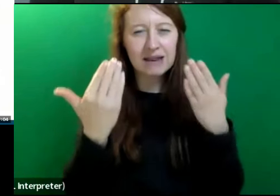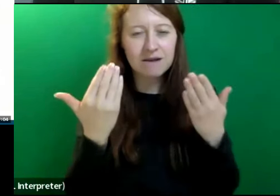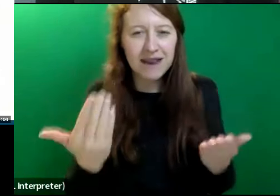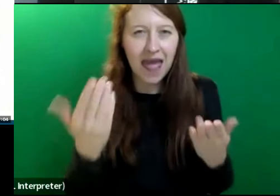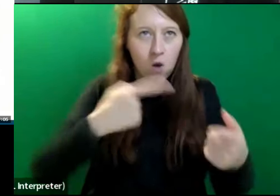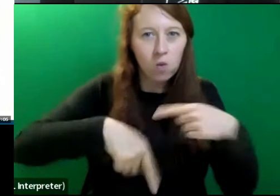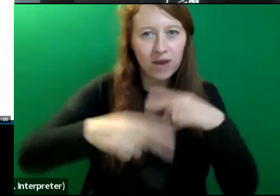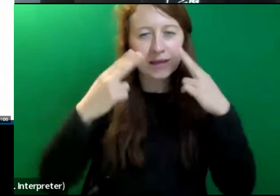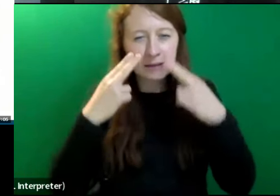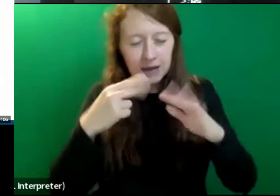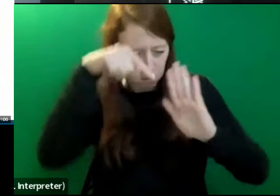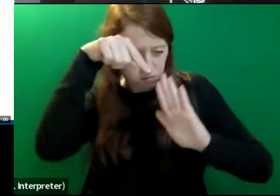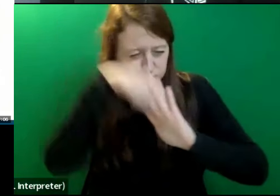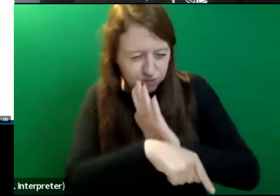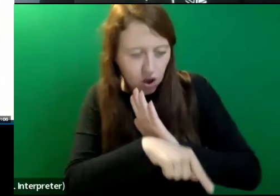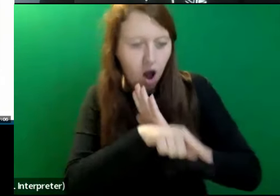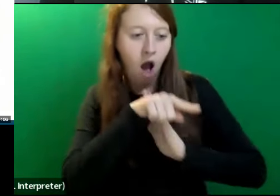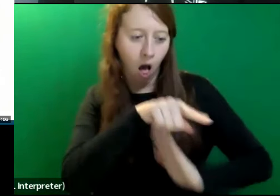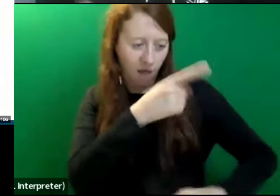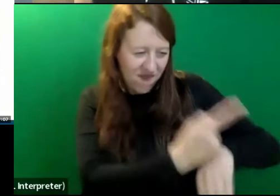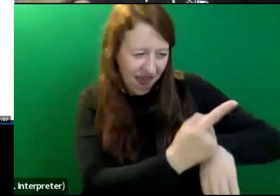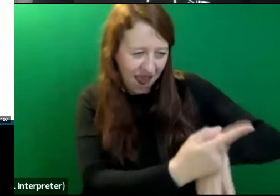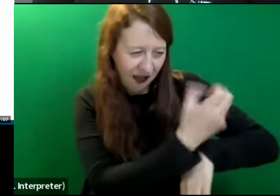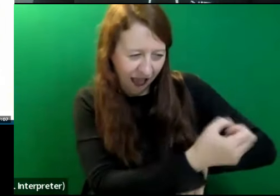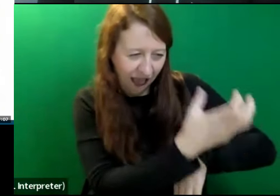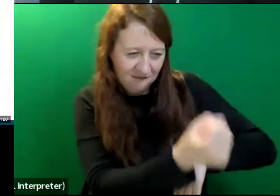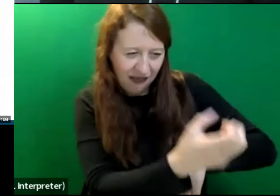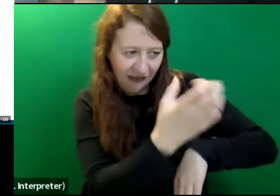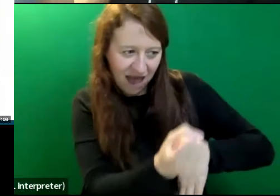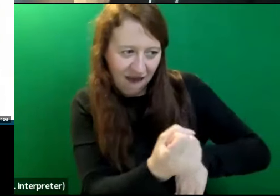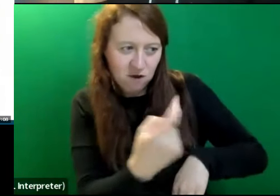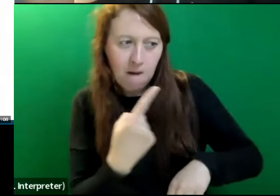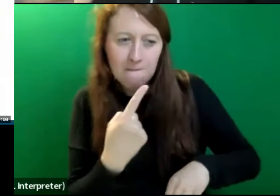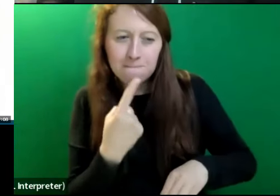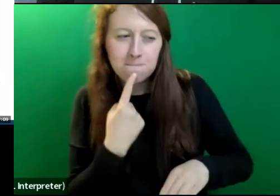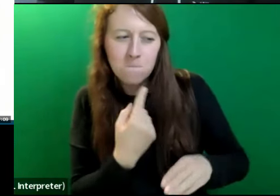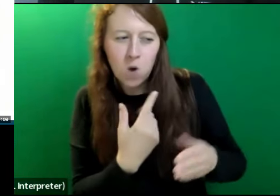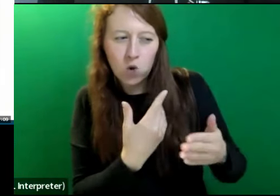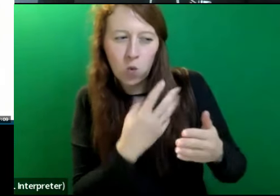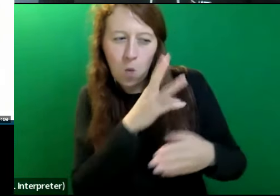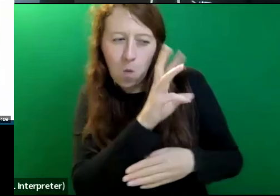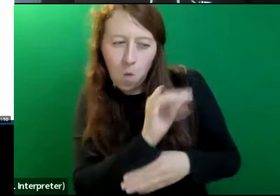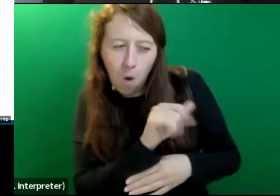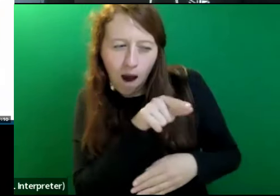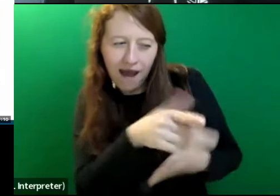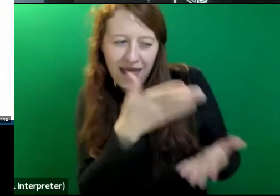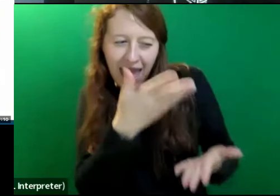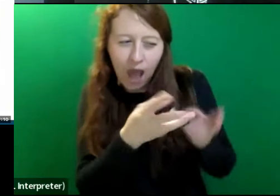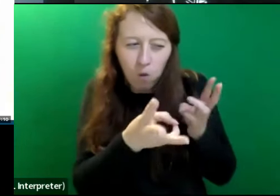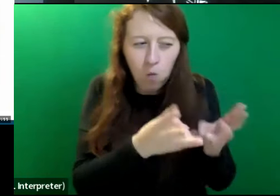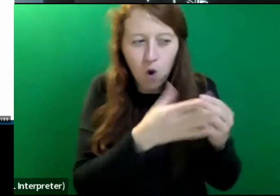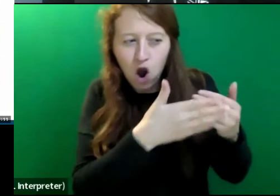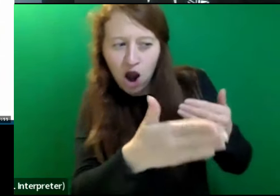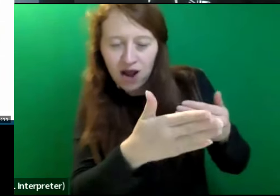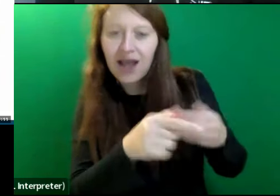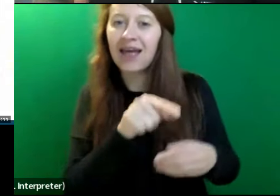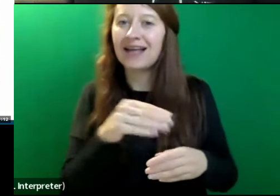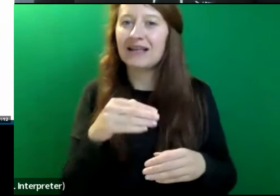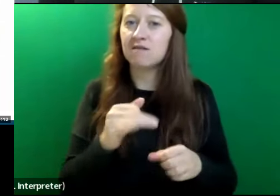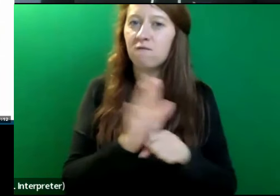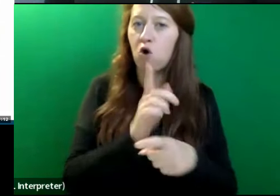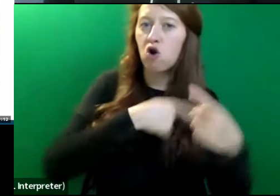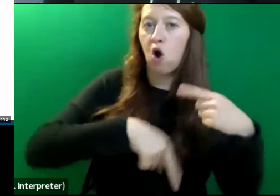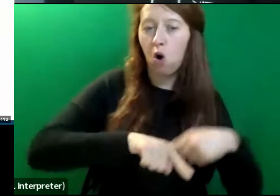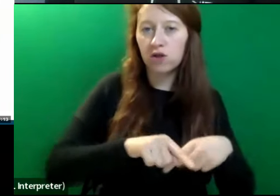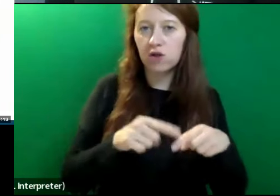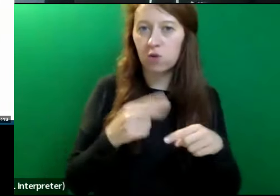used? And we need to know that type of information so that we can compare with other languages and to direct